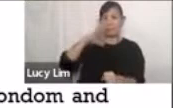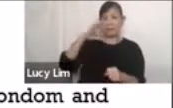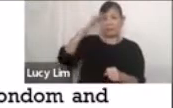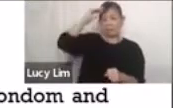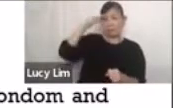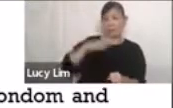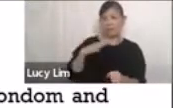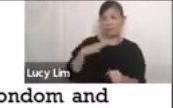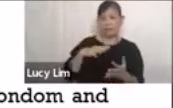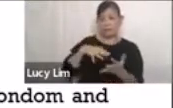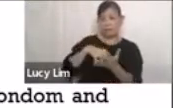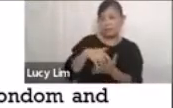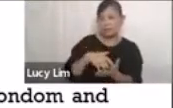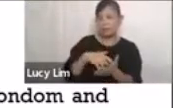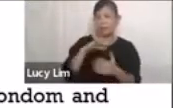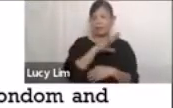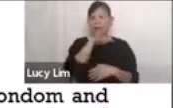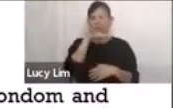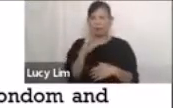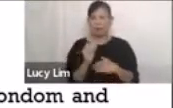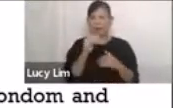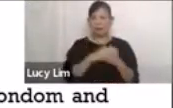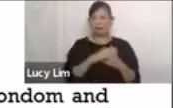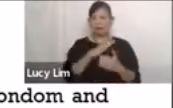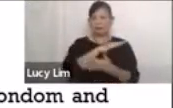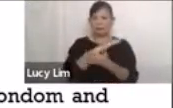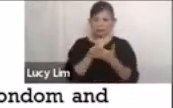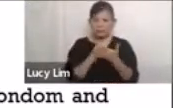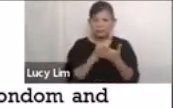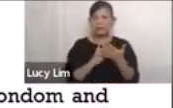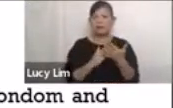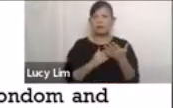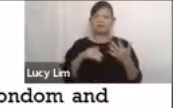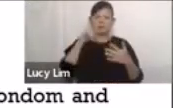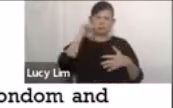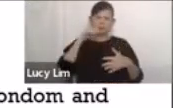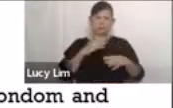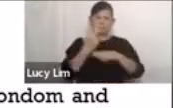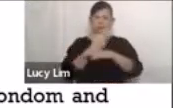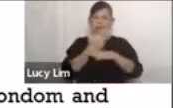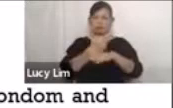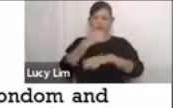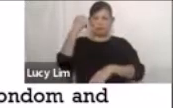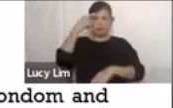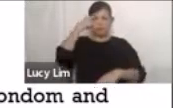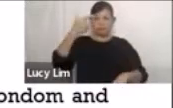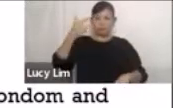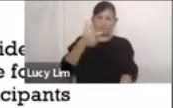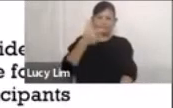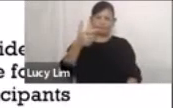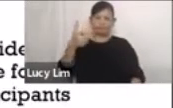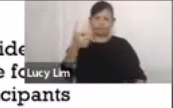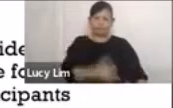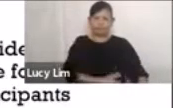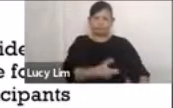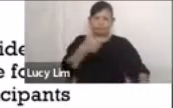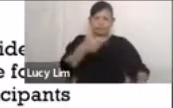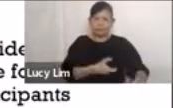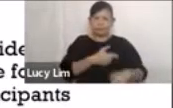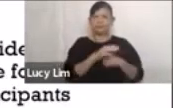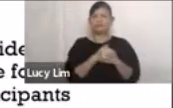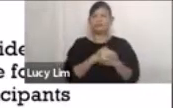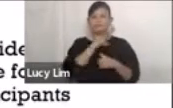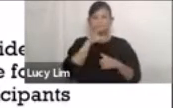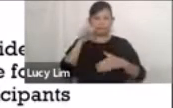contraceptives. Depo-provera injection were also most commonly used among women in the country. So access, in